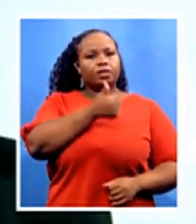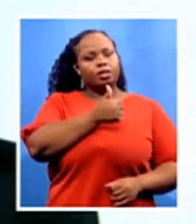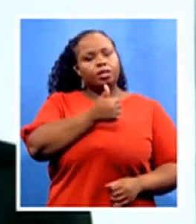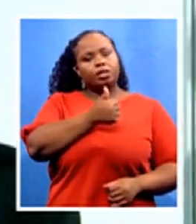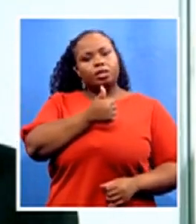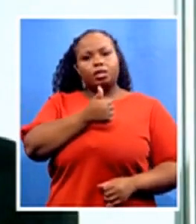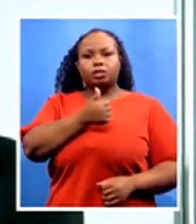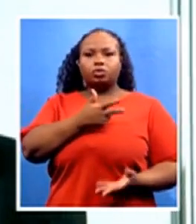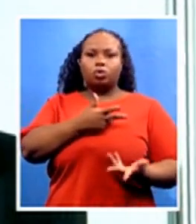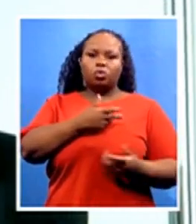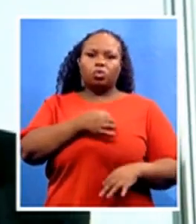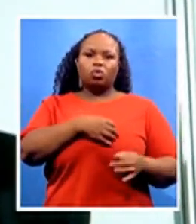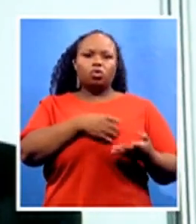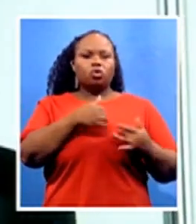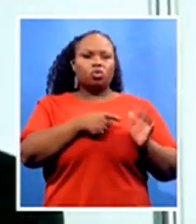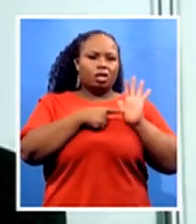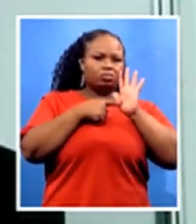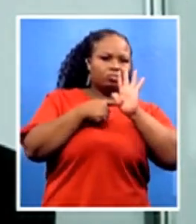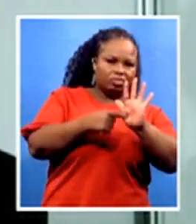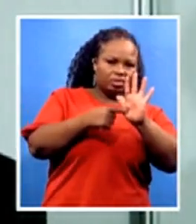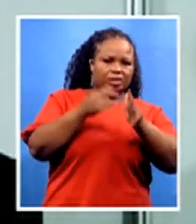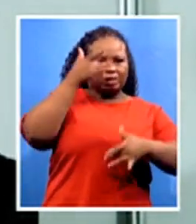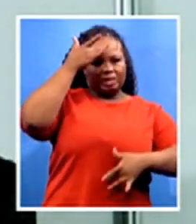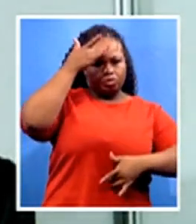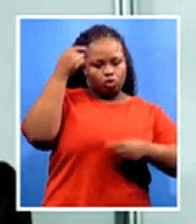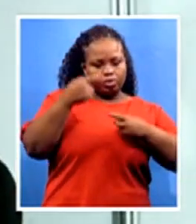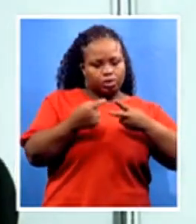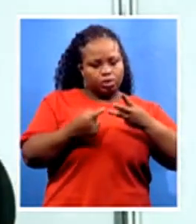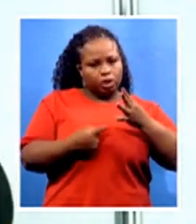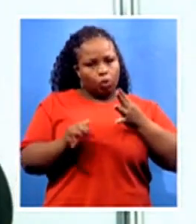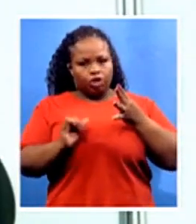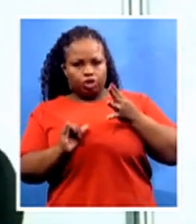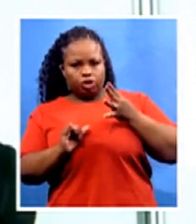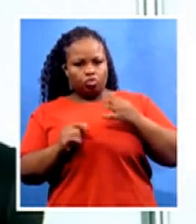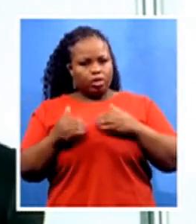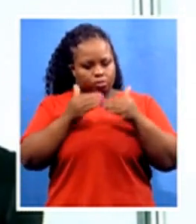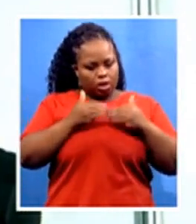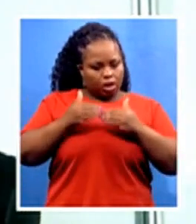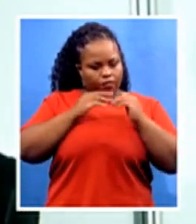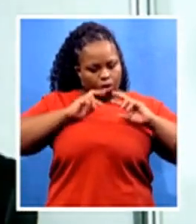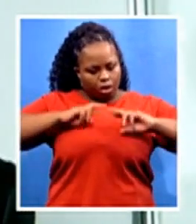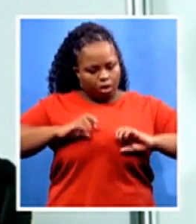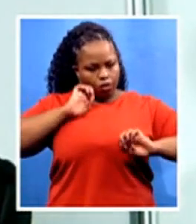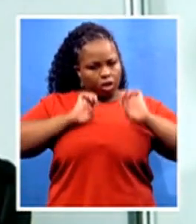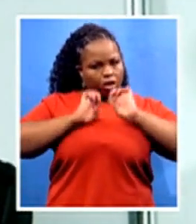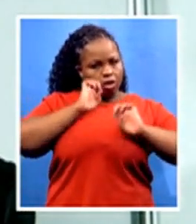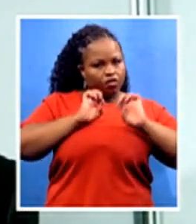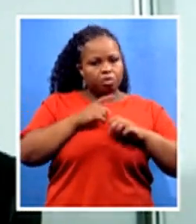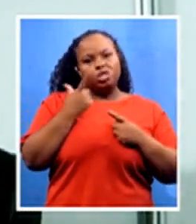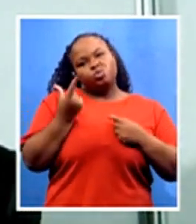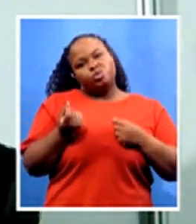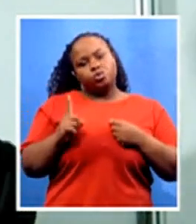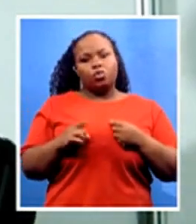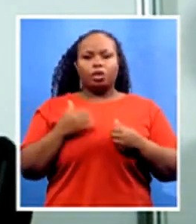about, and give guidance as to what happens if they get the symptoms. Then once that is done, they will then bring